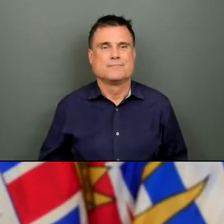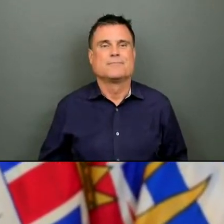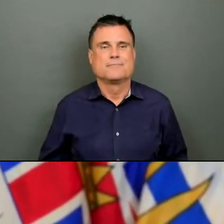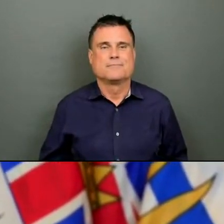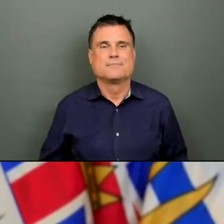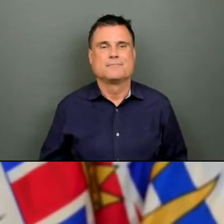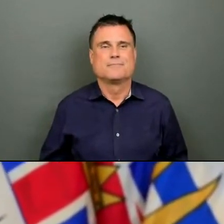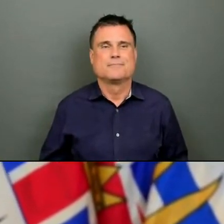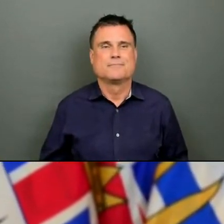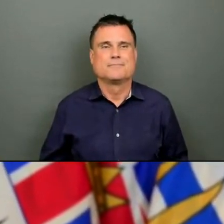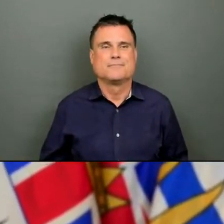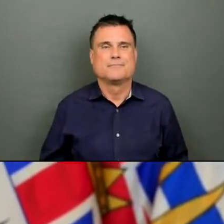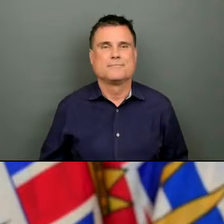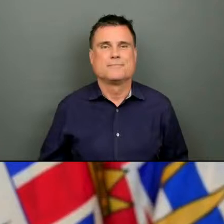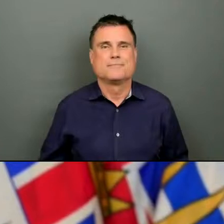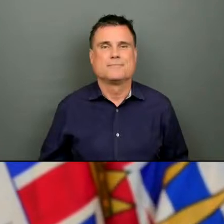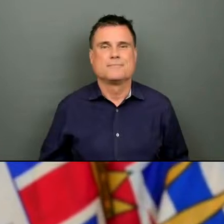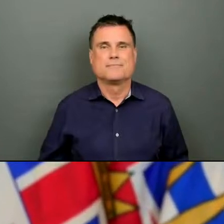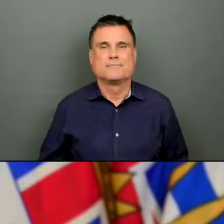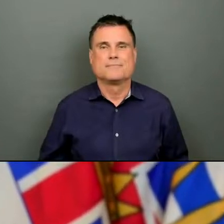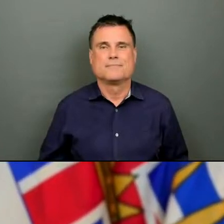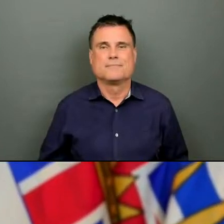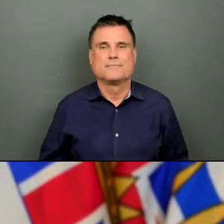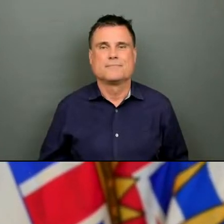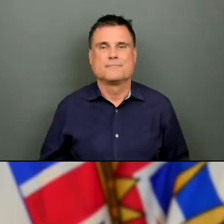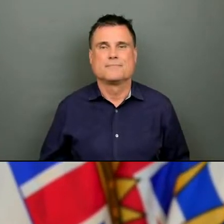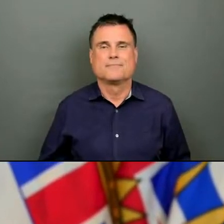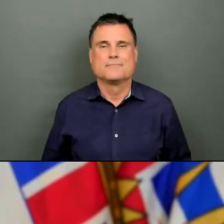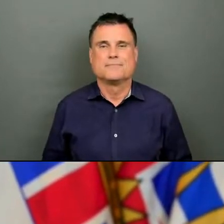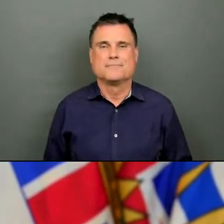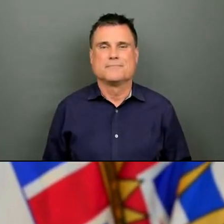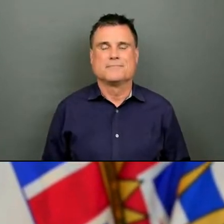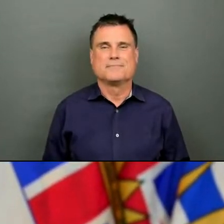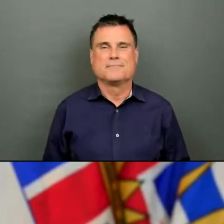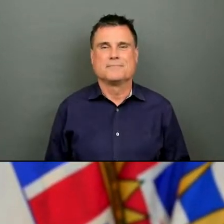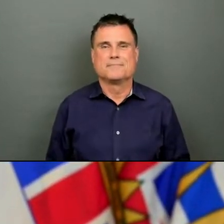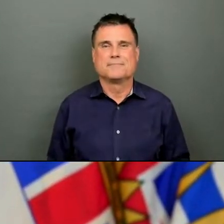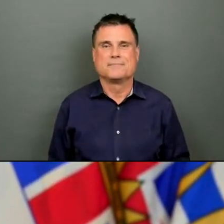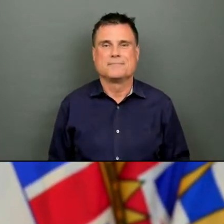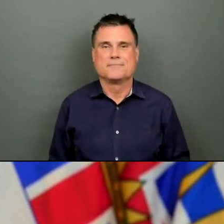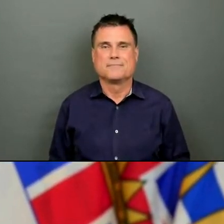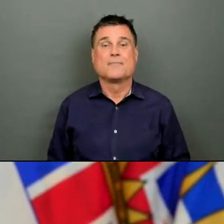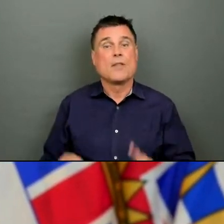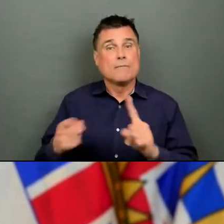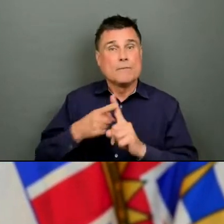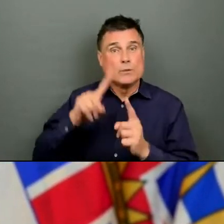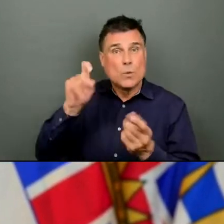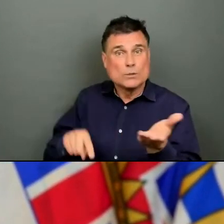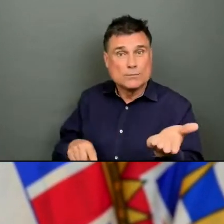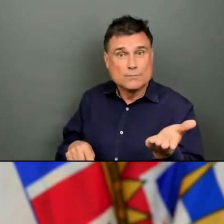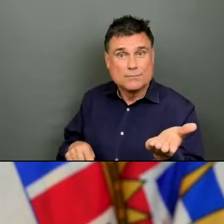queue. You are limited to one question and one follow-up. First question, Richard Zussman, Global News.